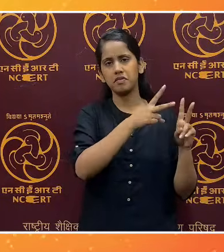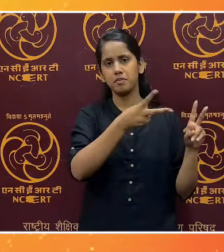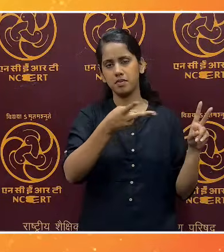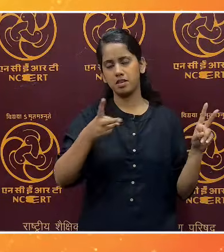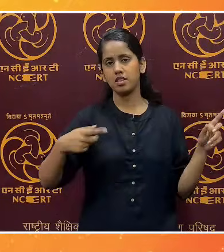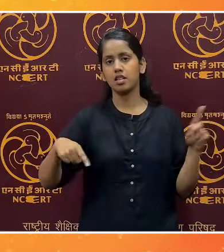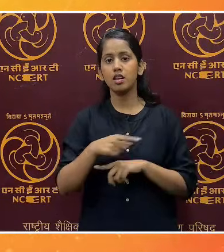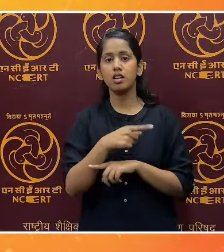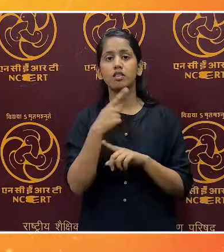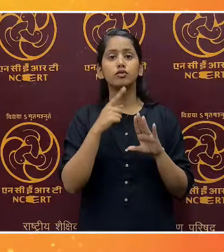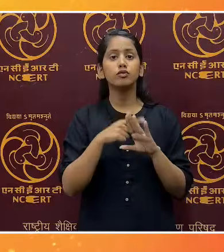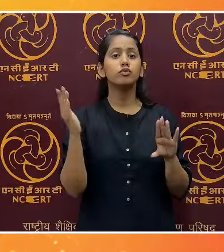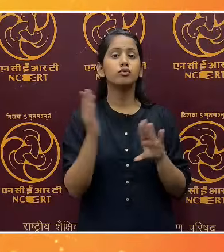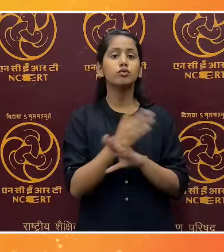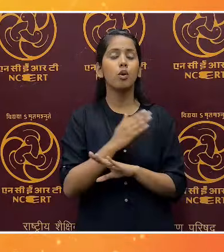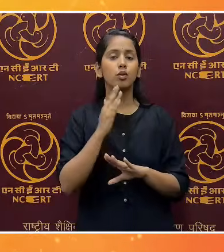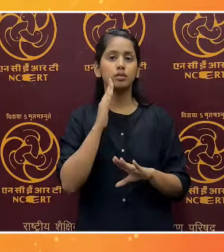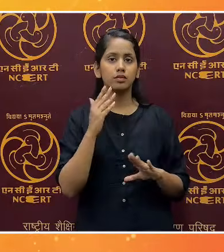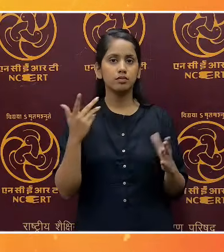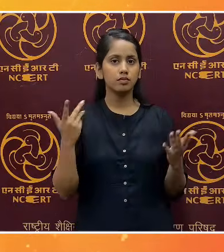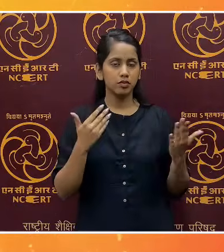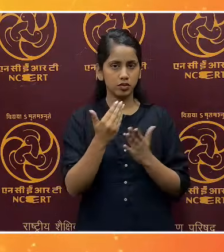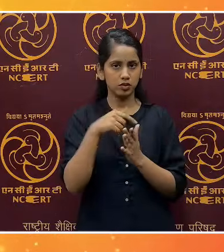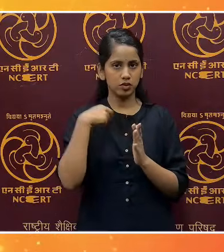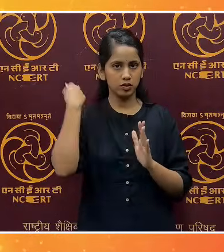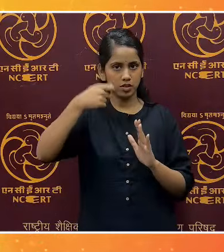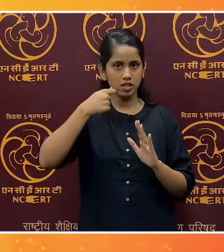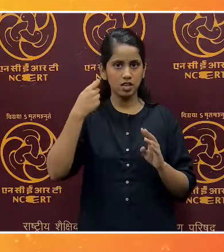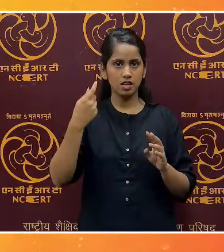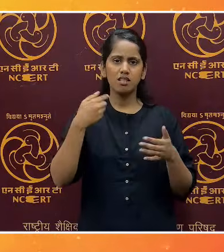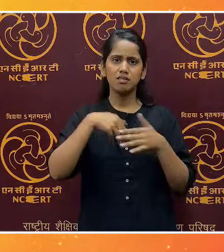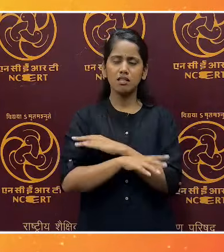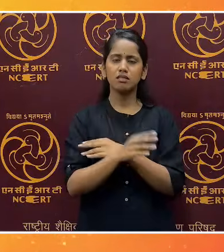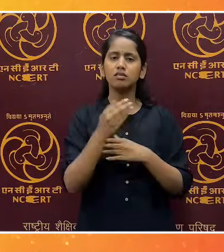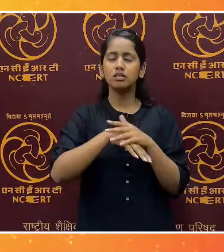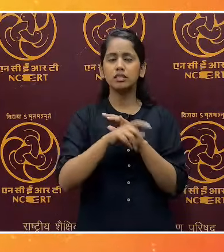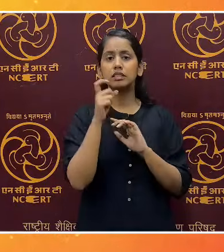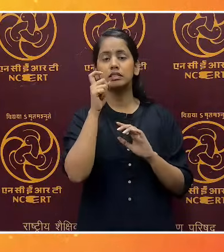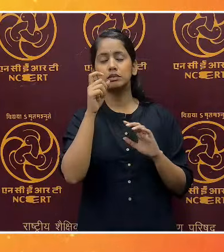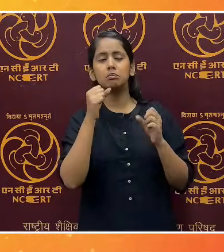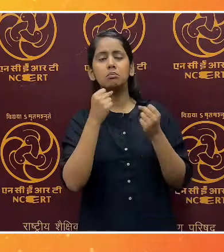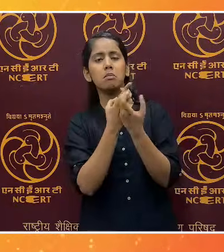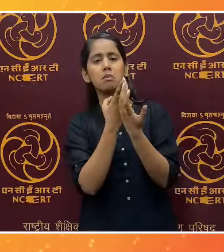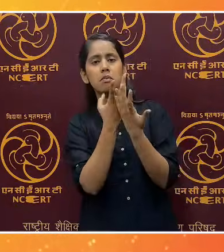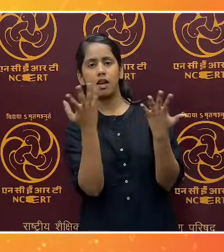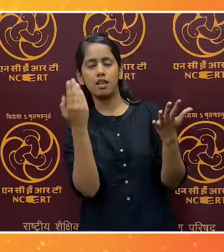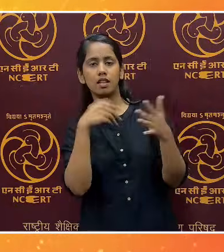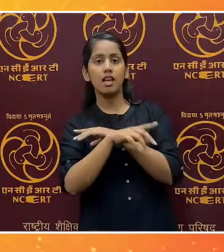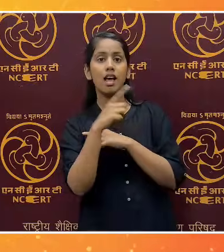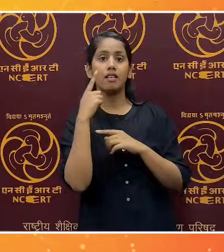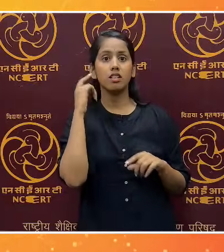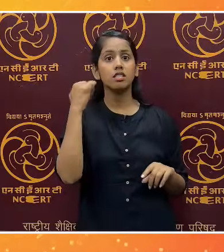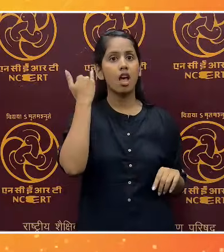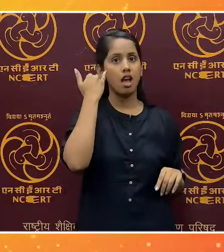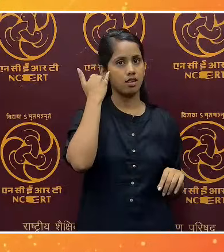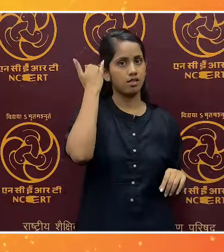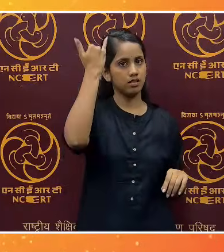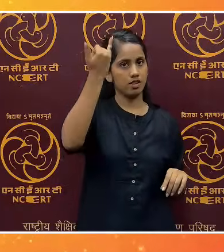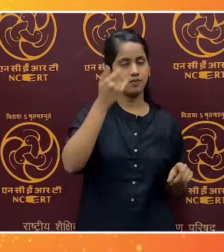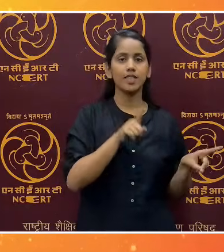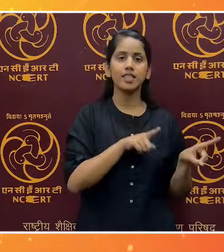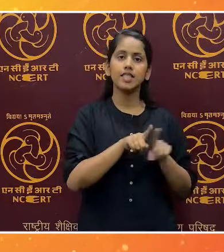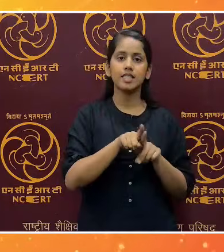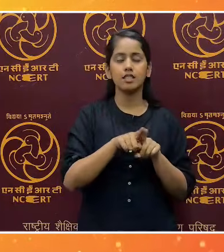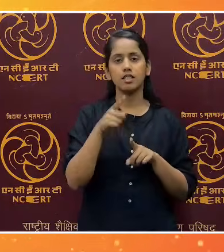It for the development of a video program, there are several steps which are involved. Like it starts with the idea. For example, I'll take